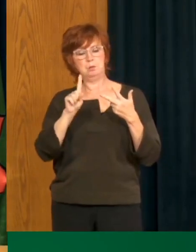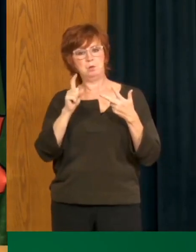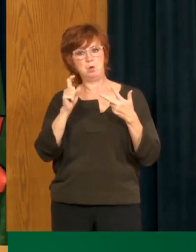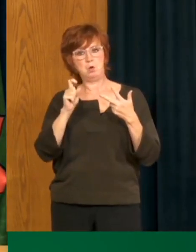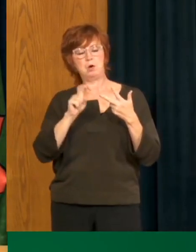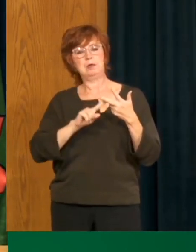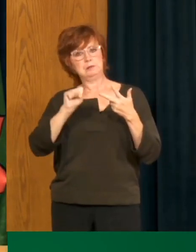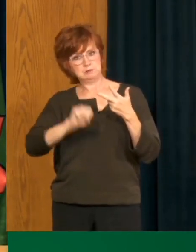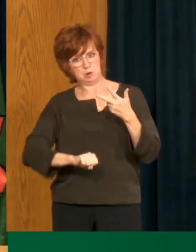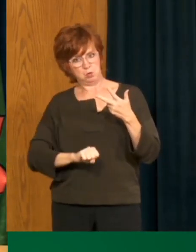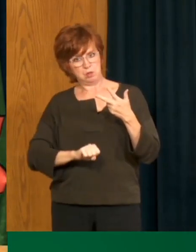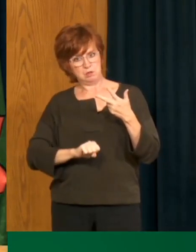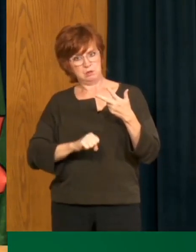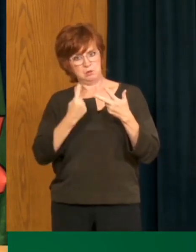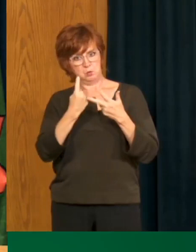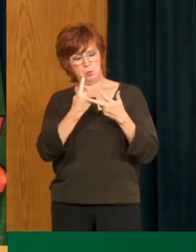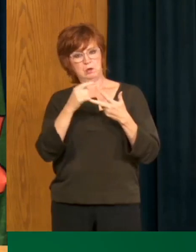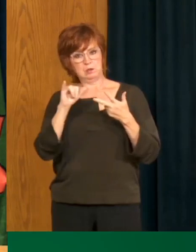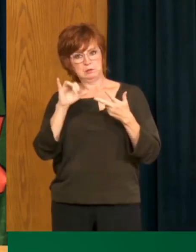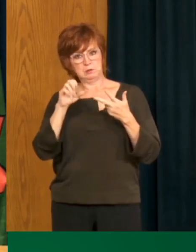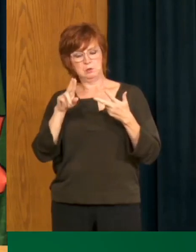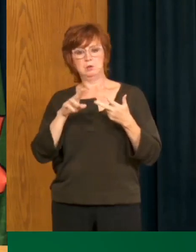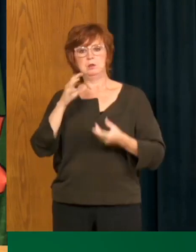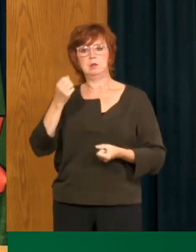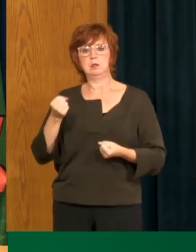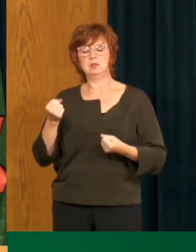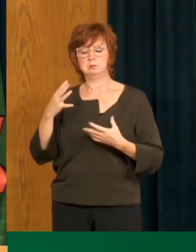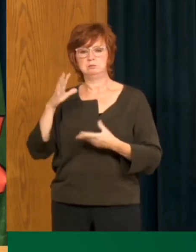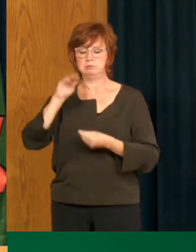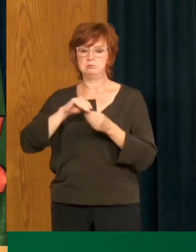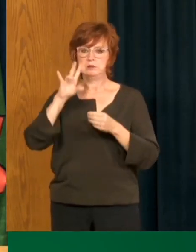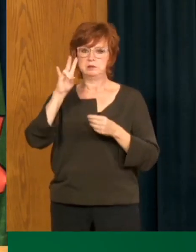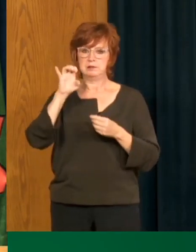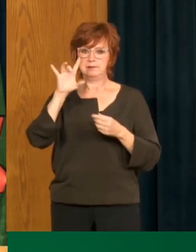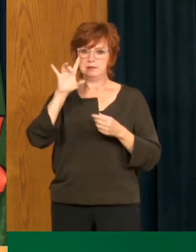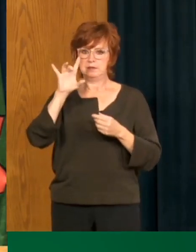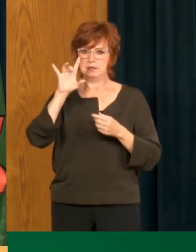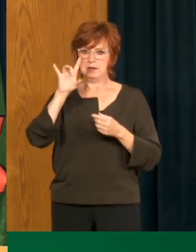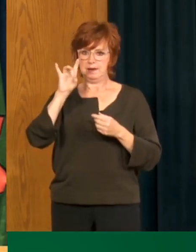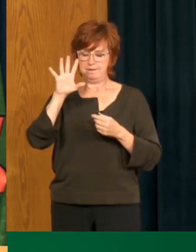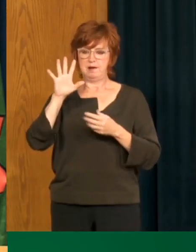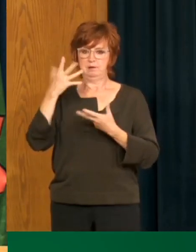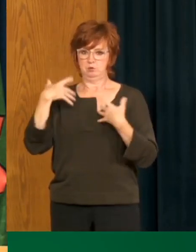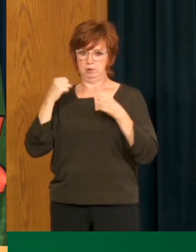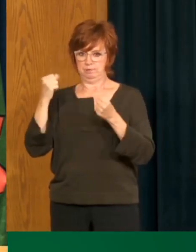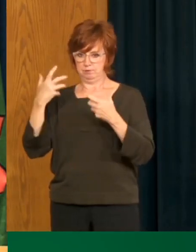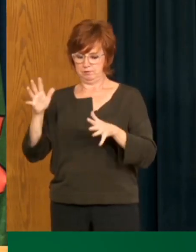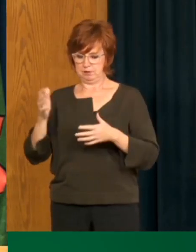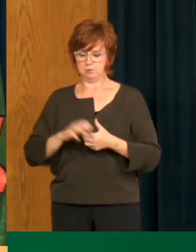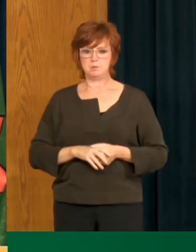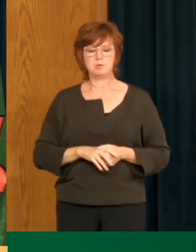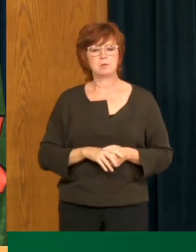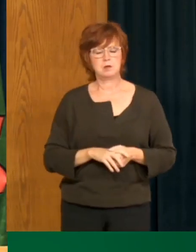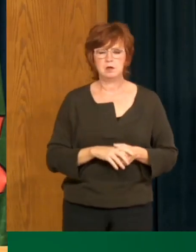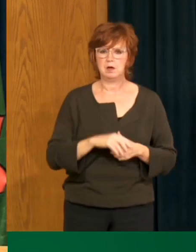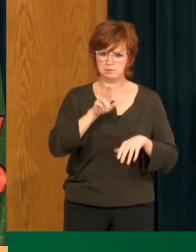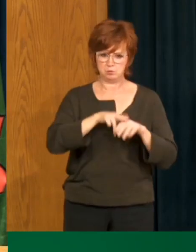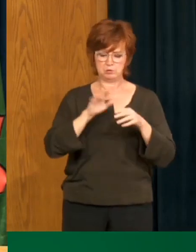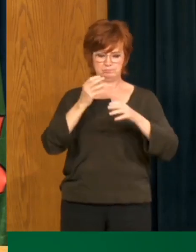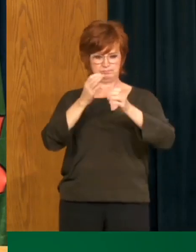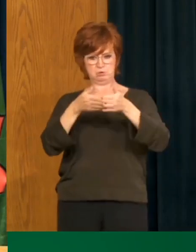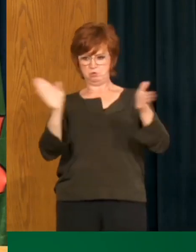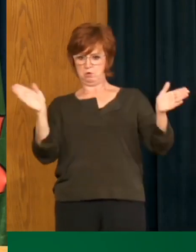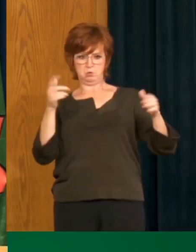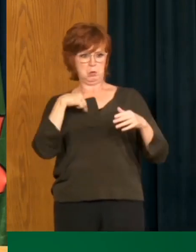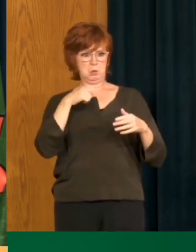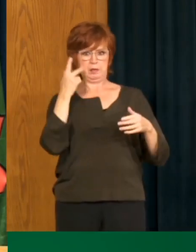Total of 785 people have recovered. And again, we will see ups and downs in our case numbers. Some